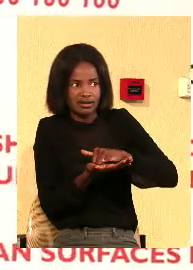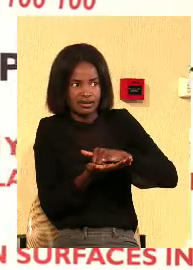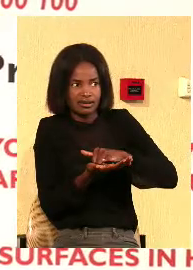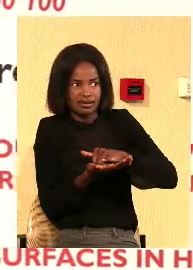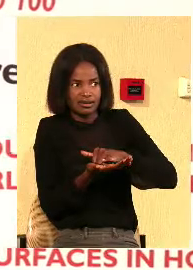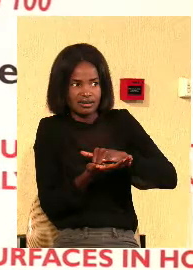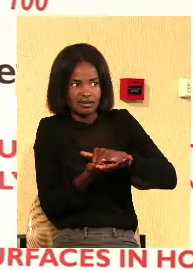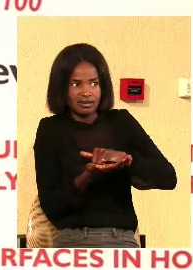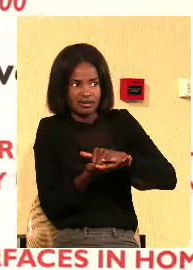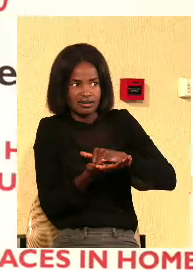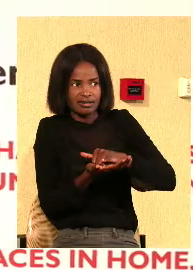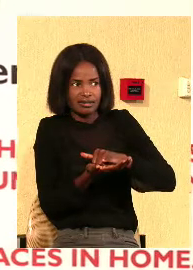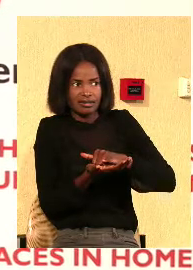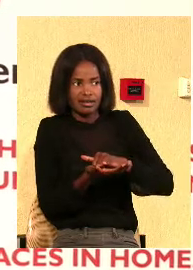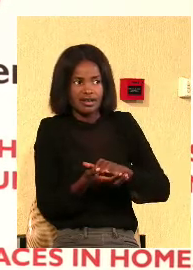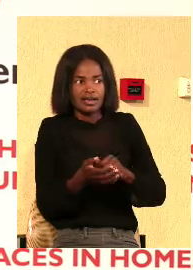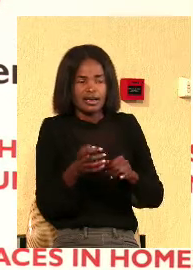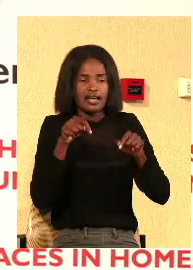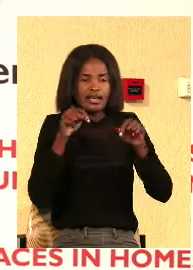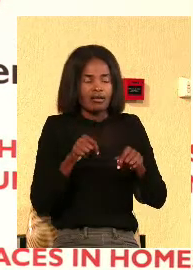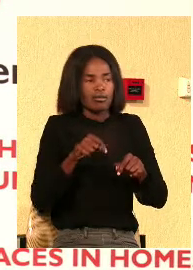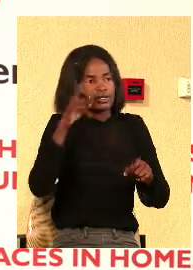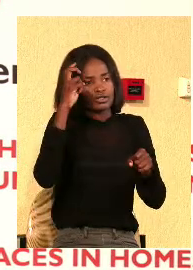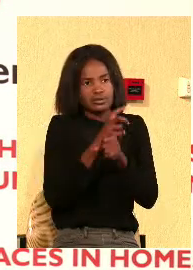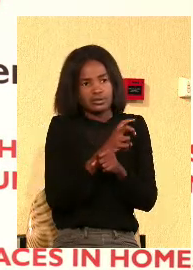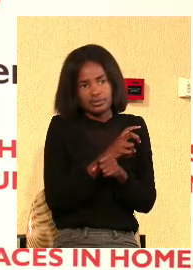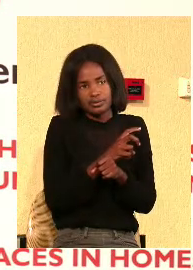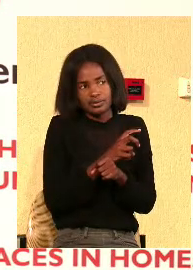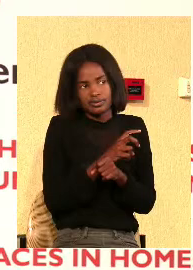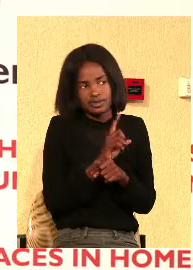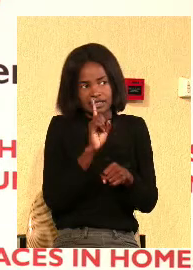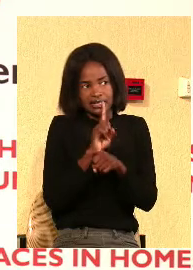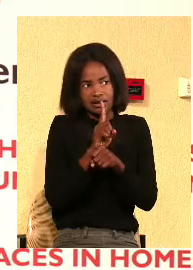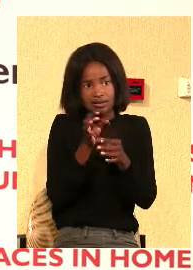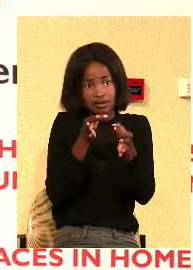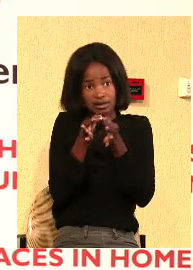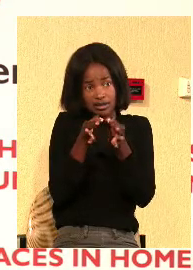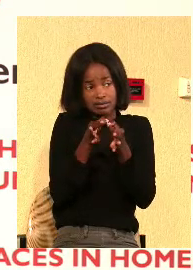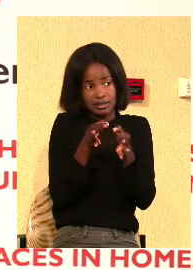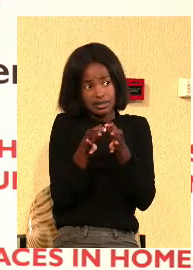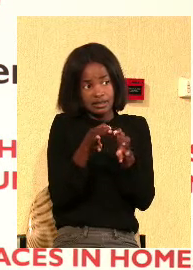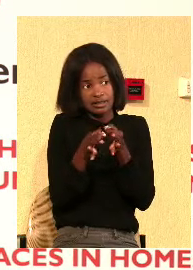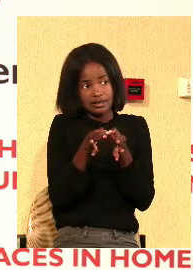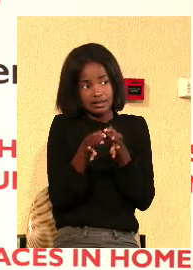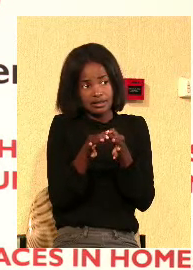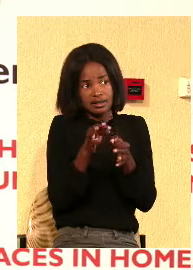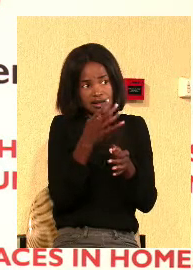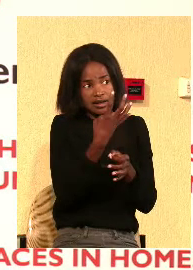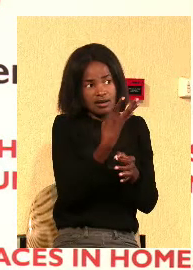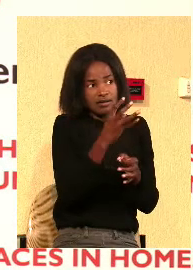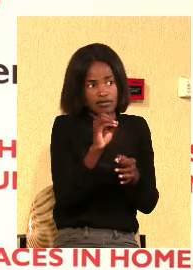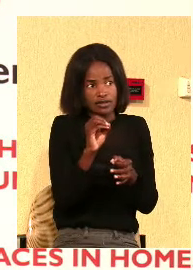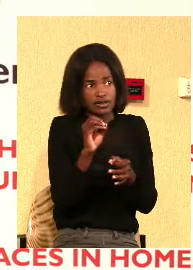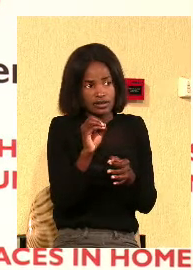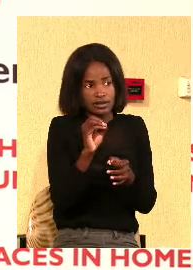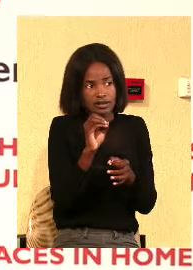the unfortunate, difficult situations we faced. First of all, let me just put it on record that 40 to